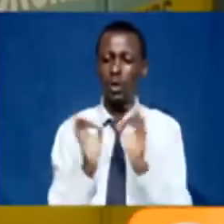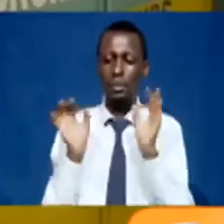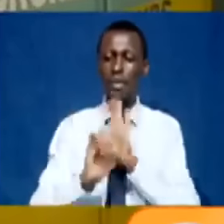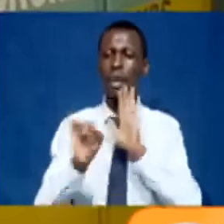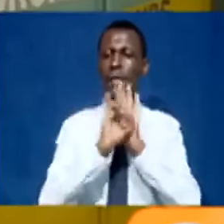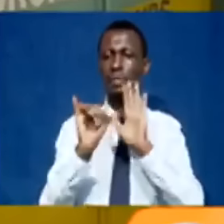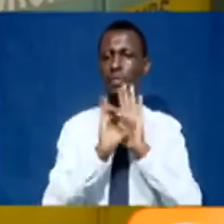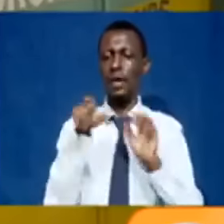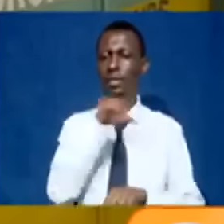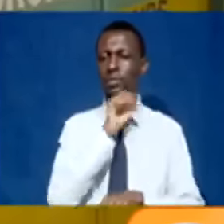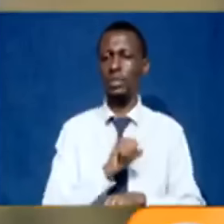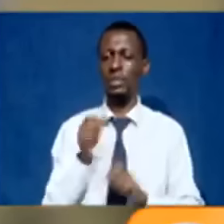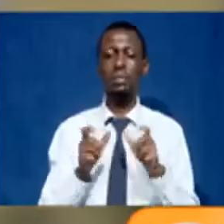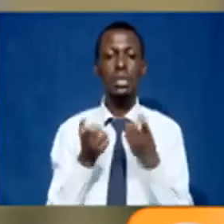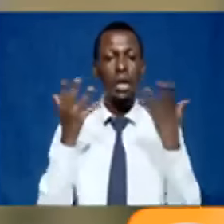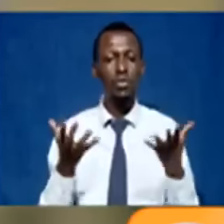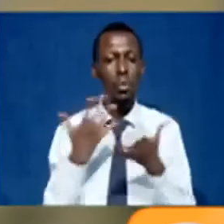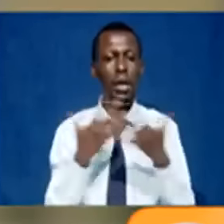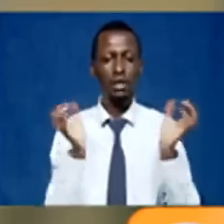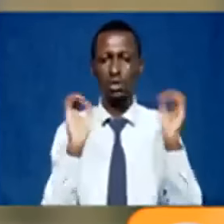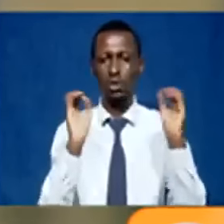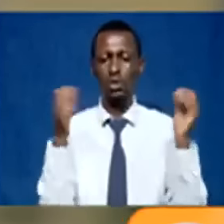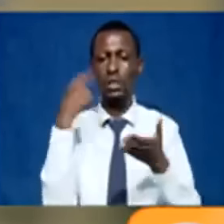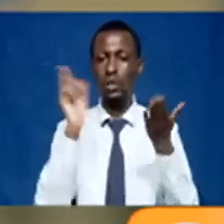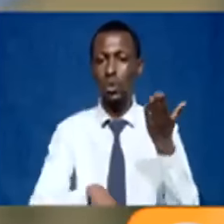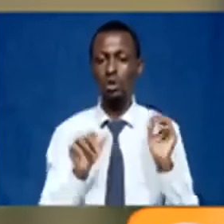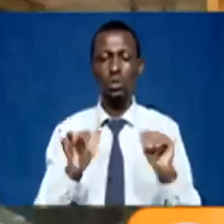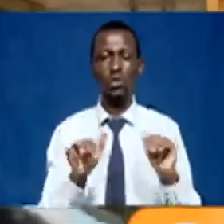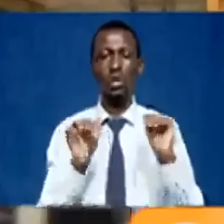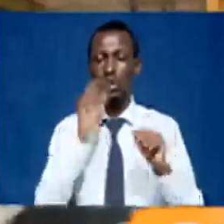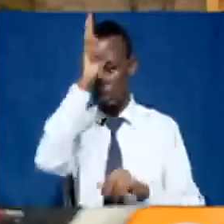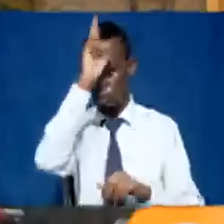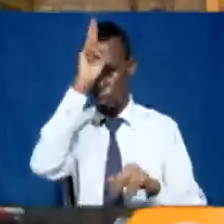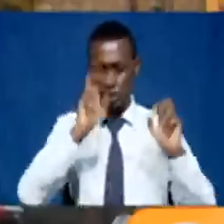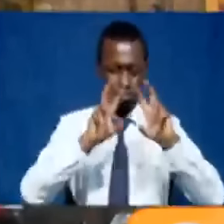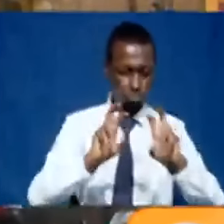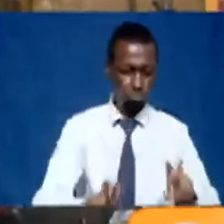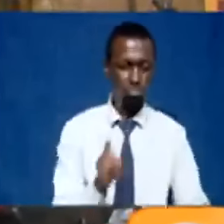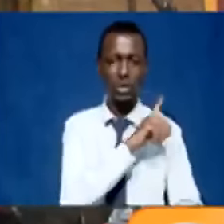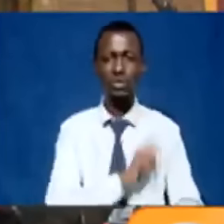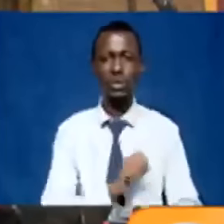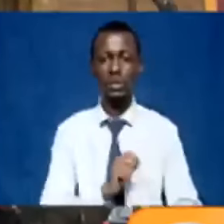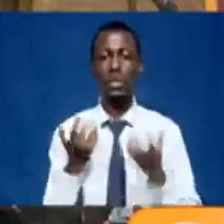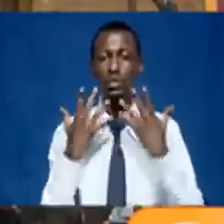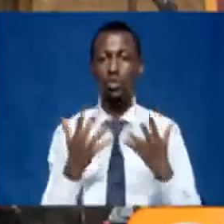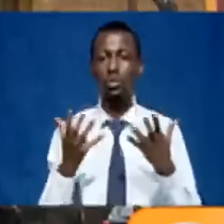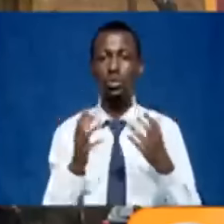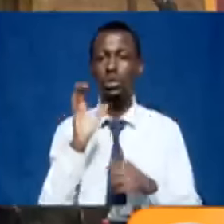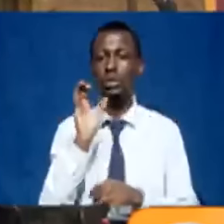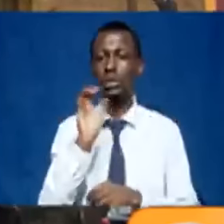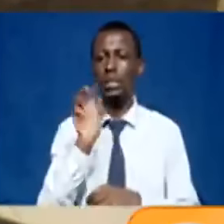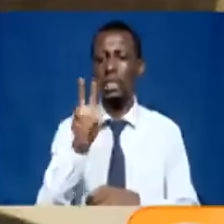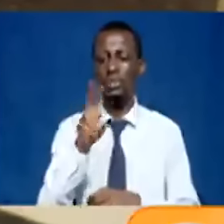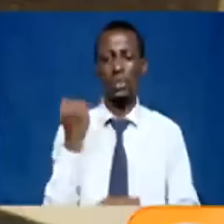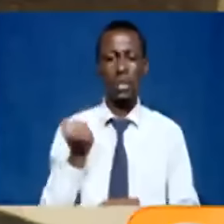media and said they're still waiting for police to conclude investigations. Sources told Citizen TV that the 20-year-old